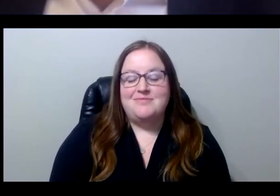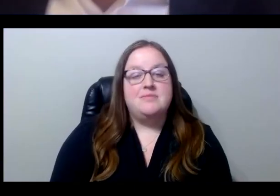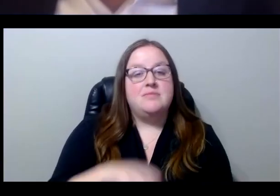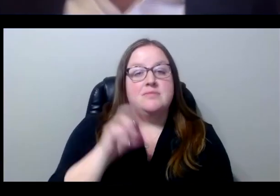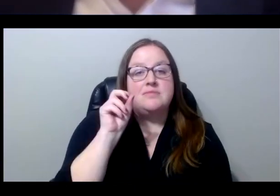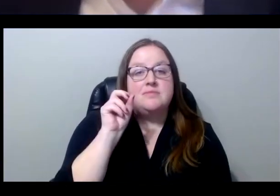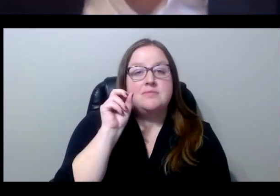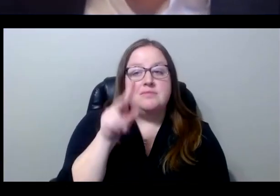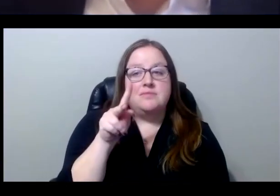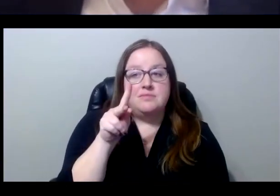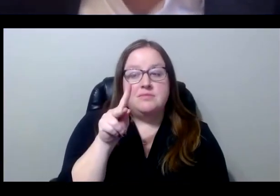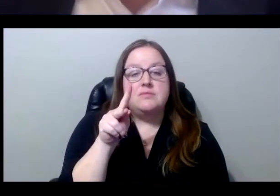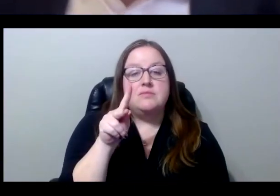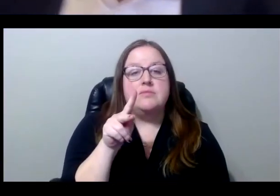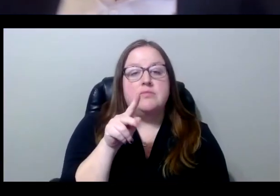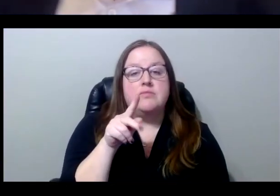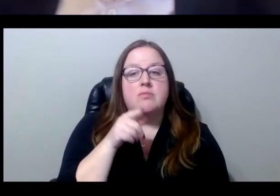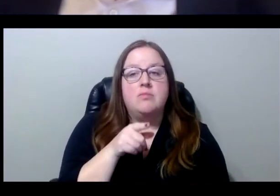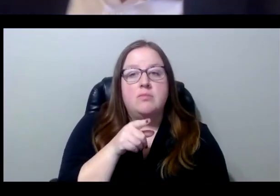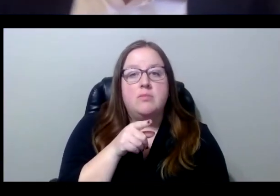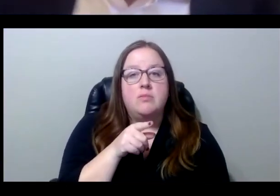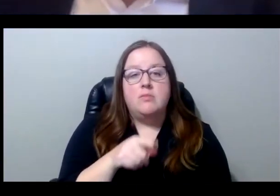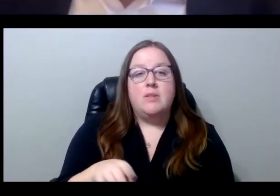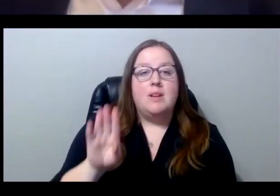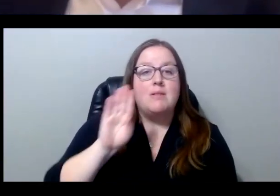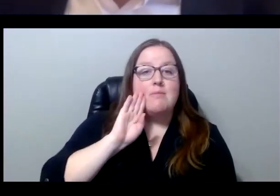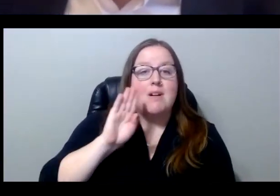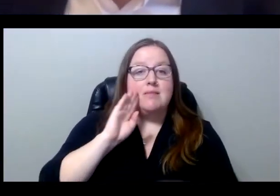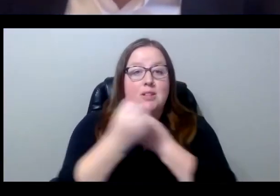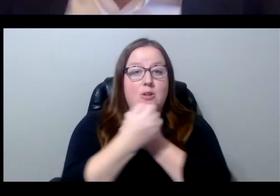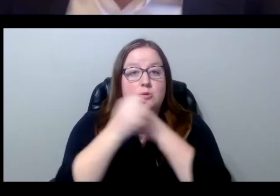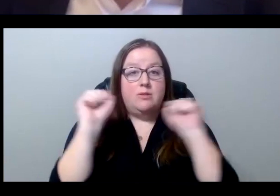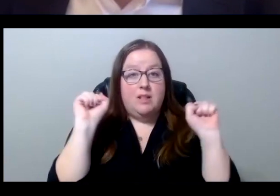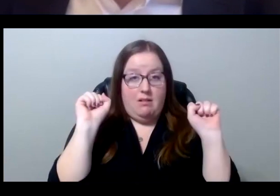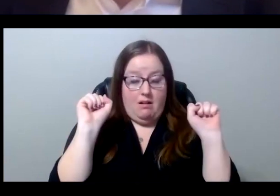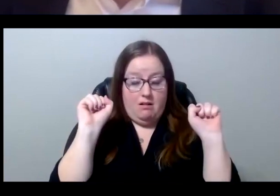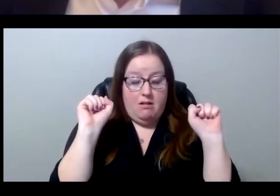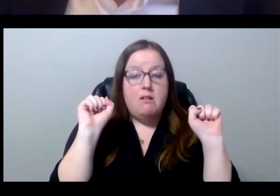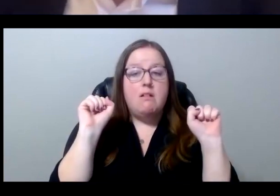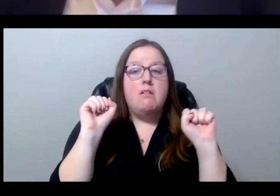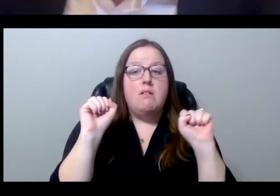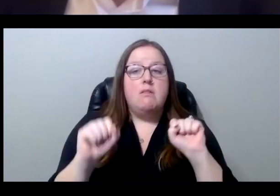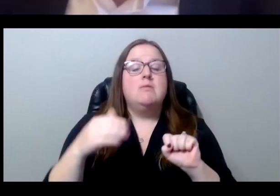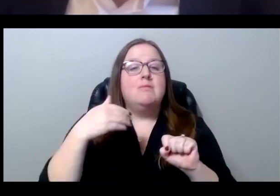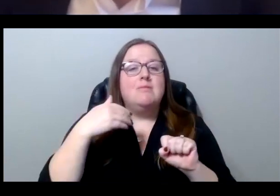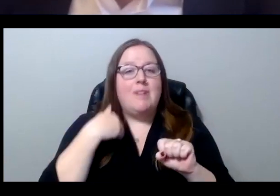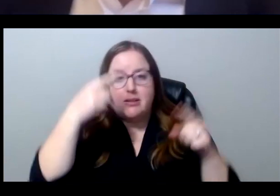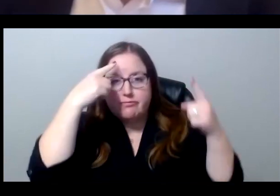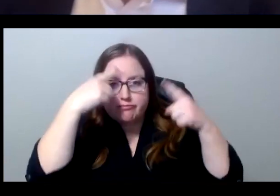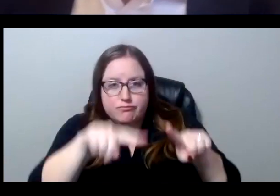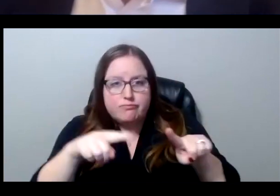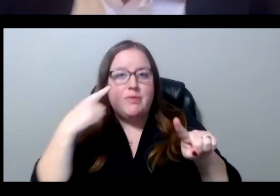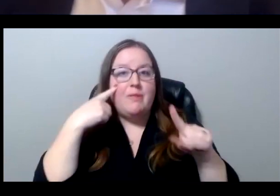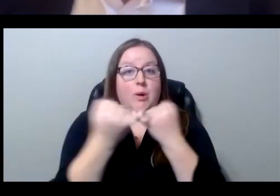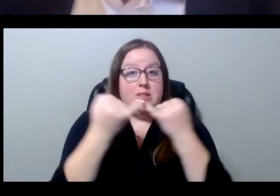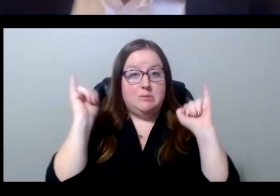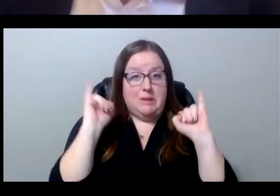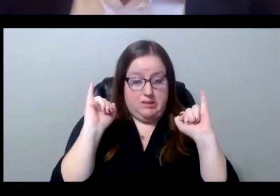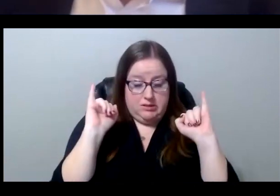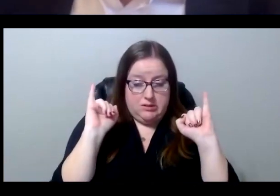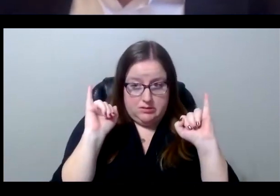celebrated, because communism was at the foundation of the state. But intermarriage became more prevalent prior to the